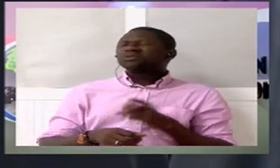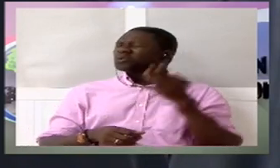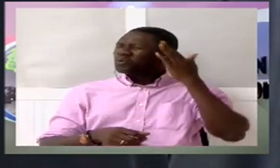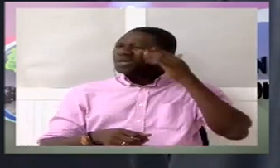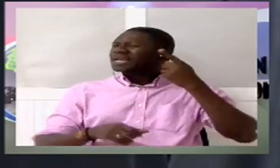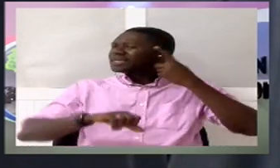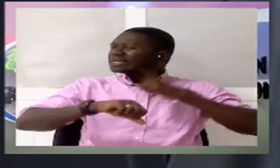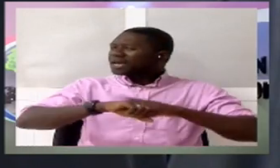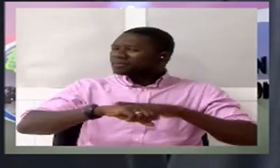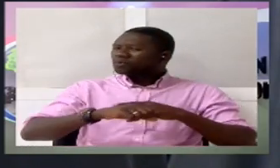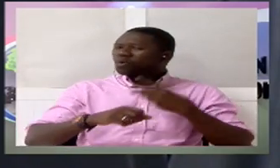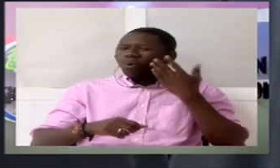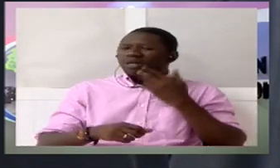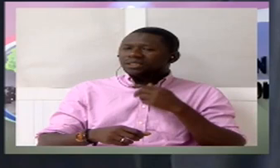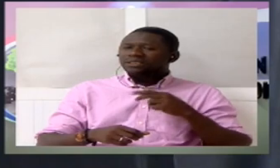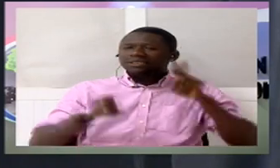said, while under that guard,